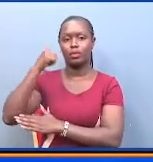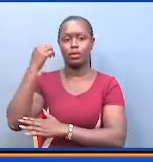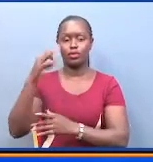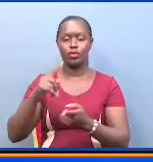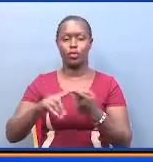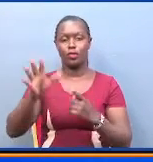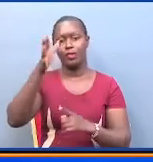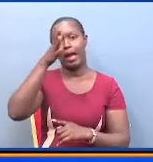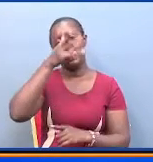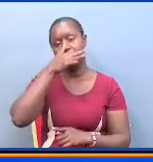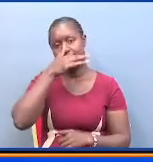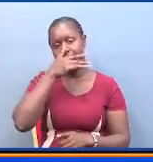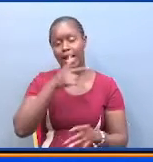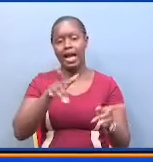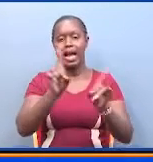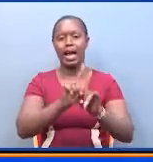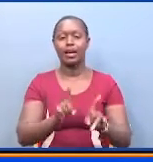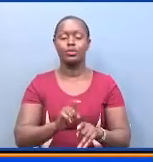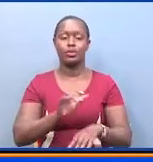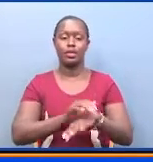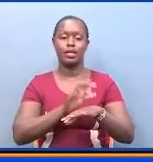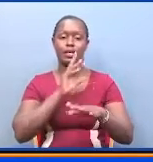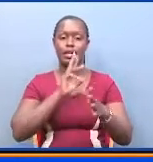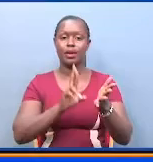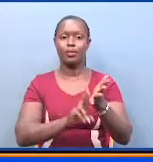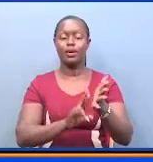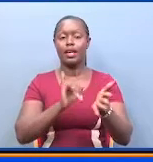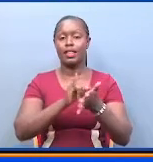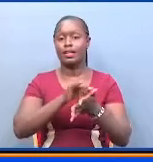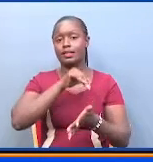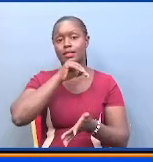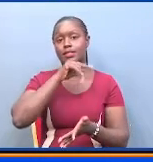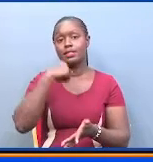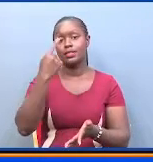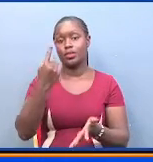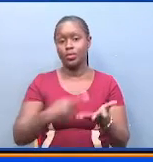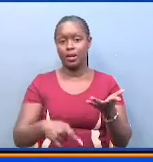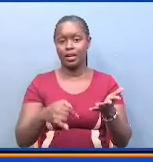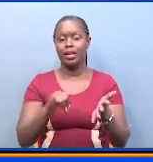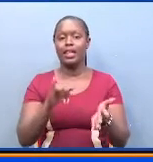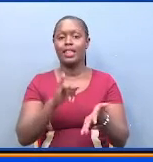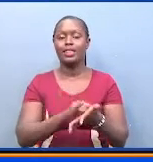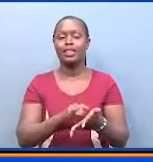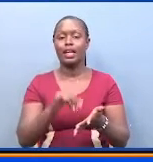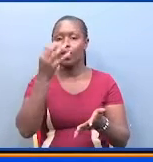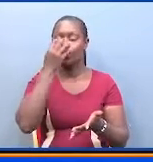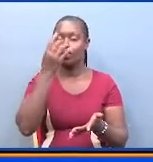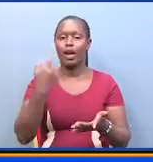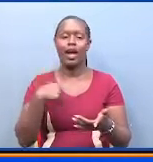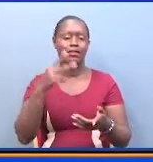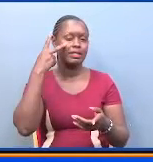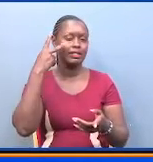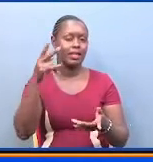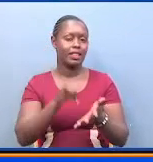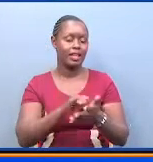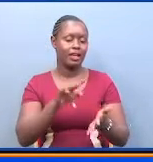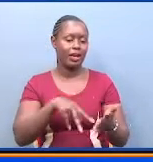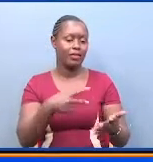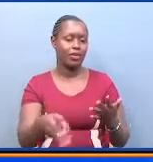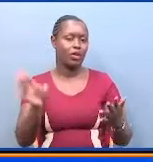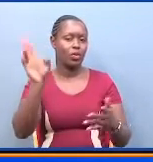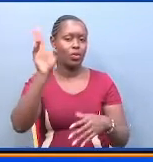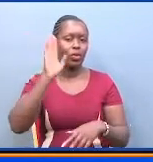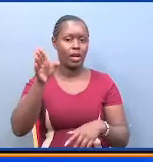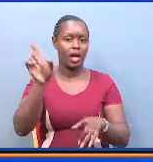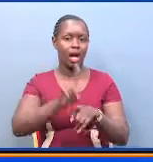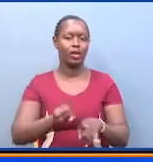deceit. And as Mike Kagwongo now reports, Odinga says Ruto has detected defeat and is using President Uhuru Kenyatta as